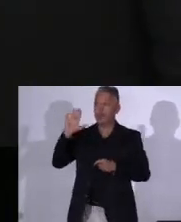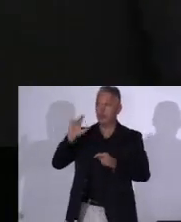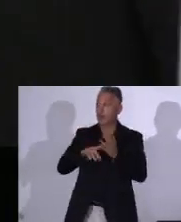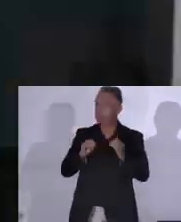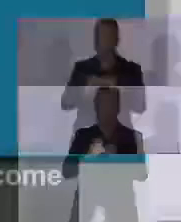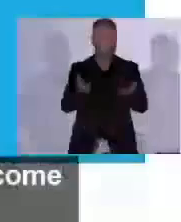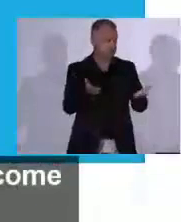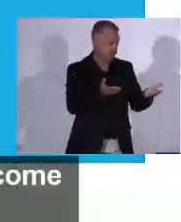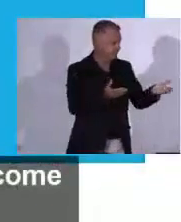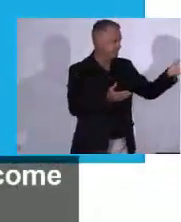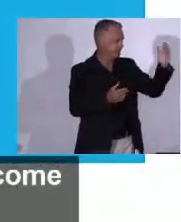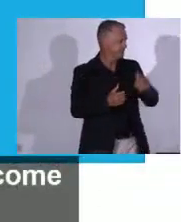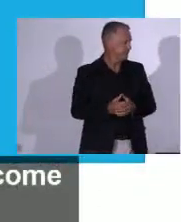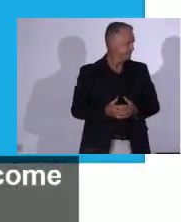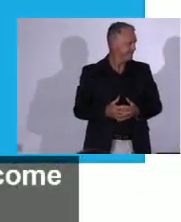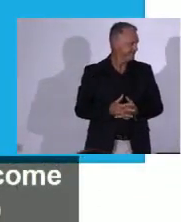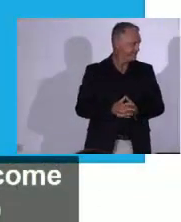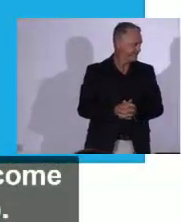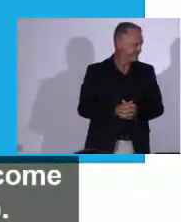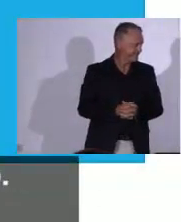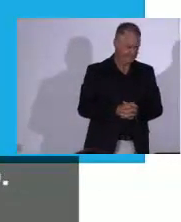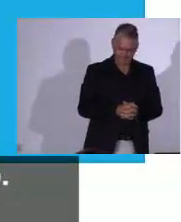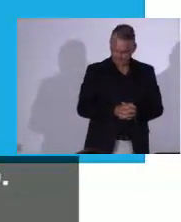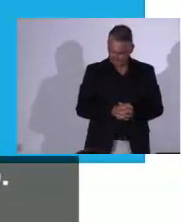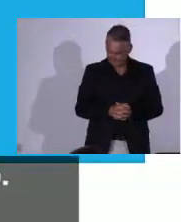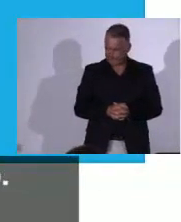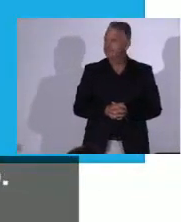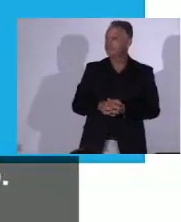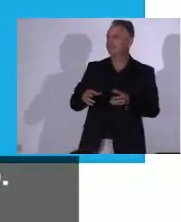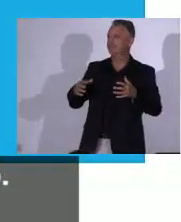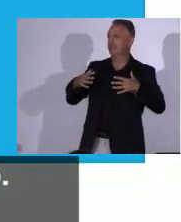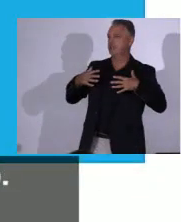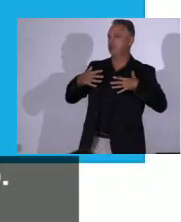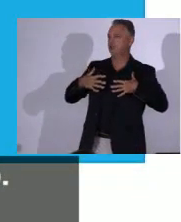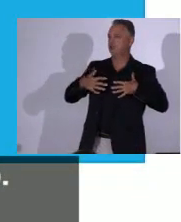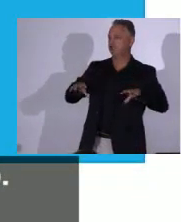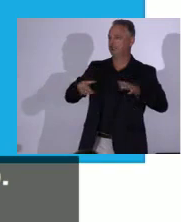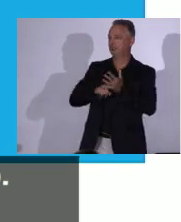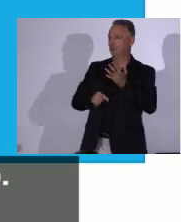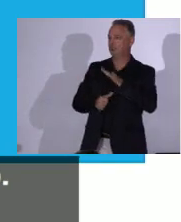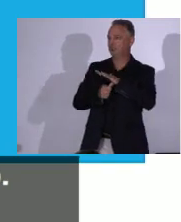up. And they're dressed to impress.